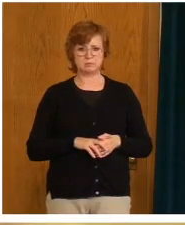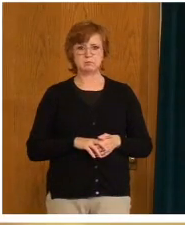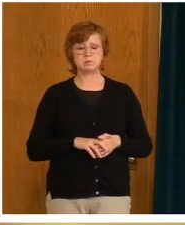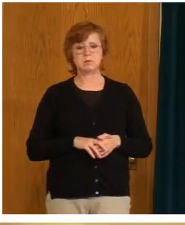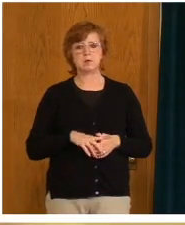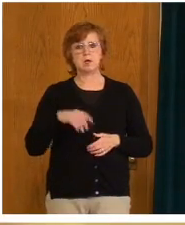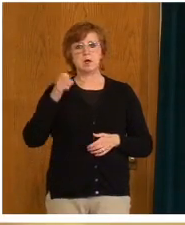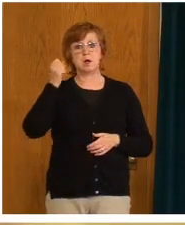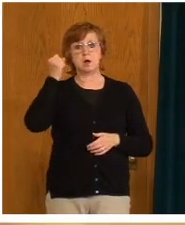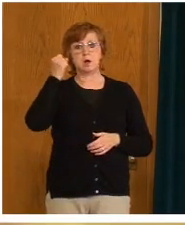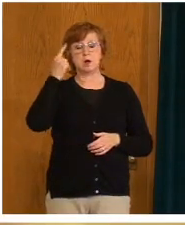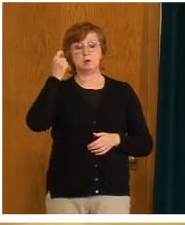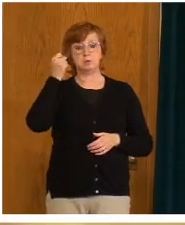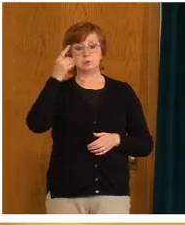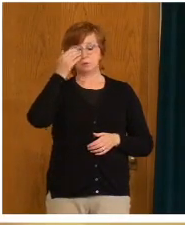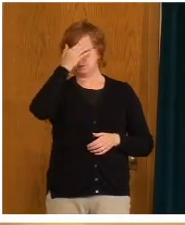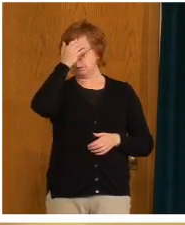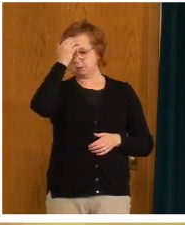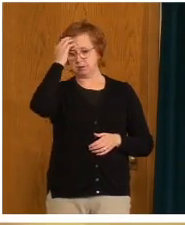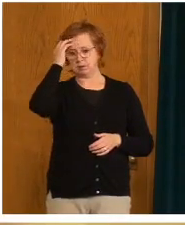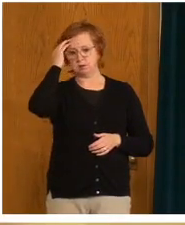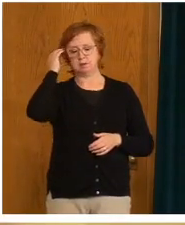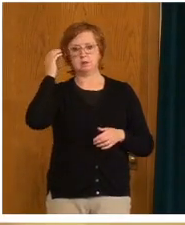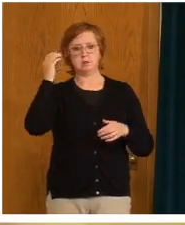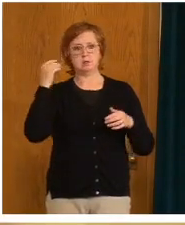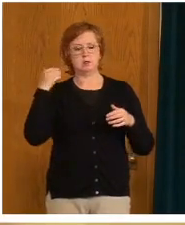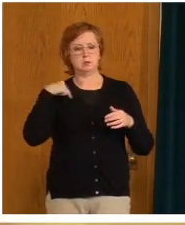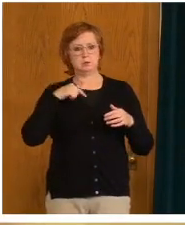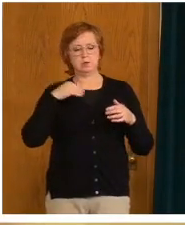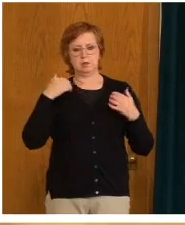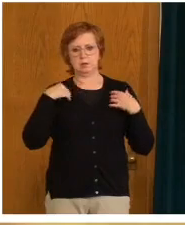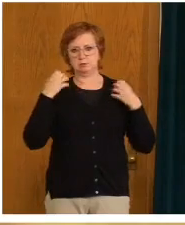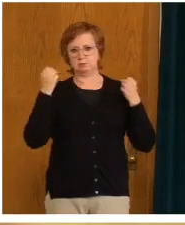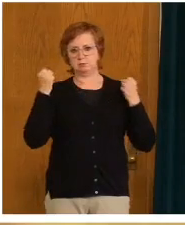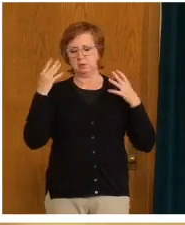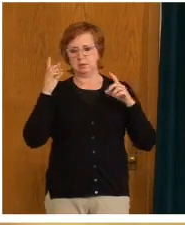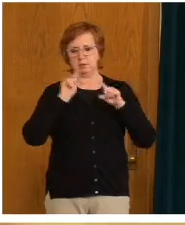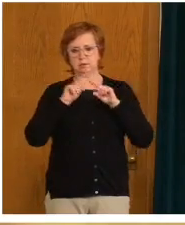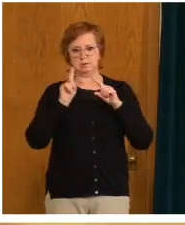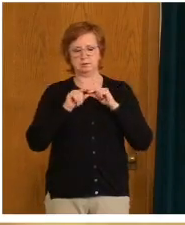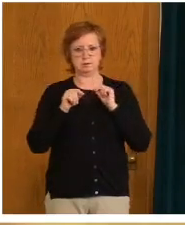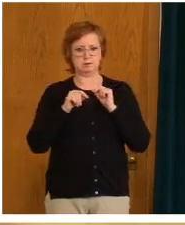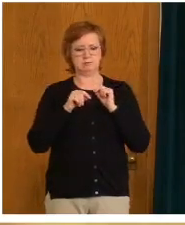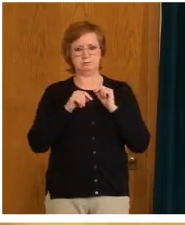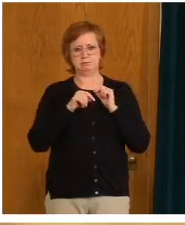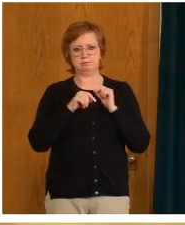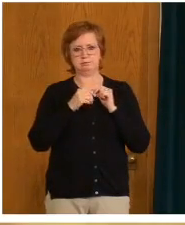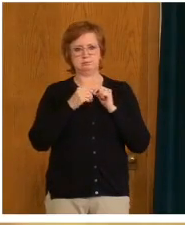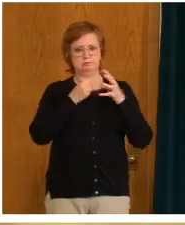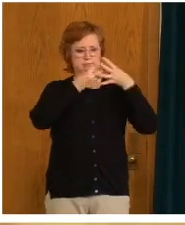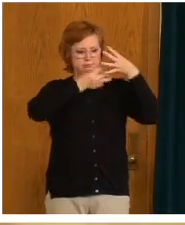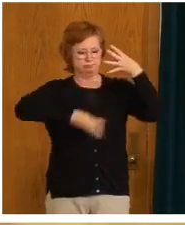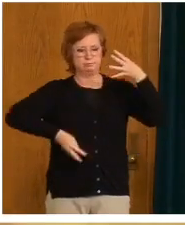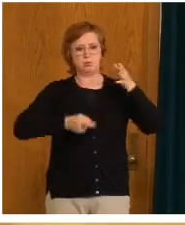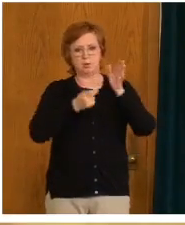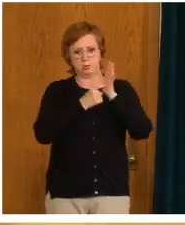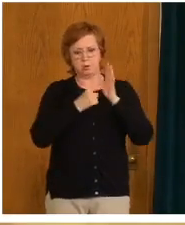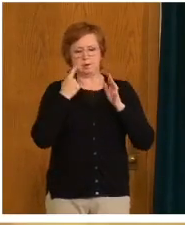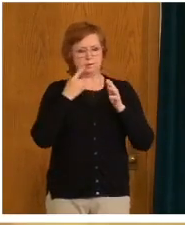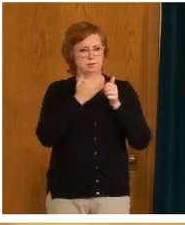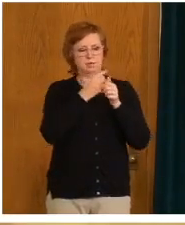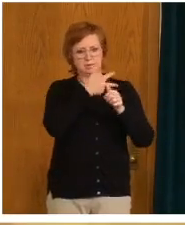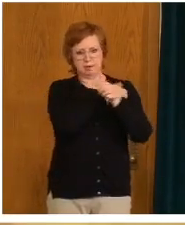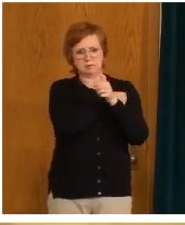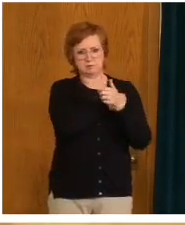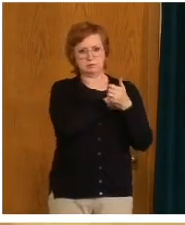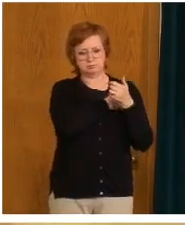delivery here, and how we have looked at this throughout. And credit to the Saskatchewan Health Authority and the Ministry of Health, and now the pharmacies being